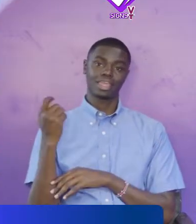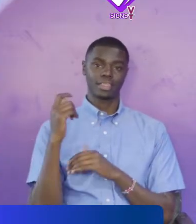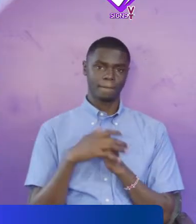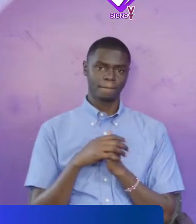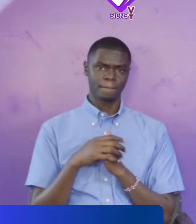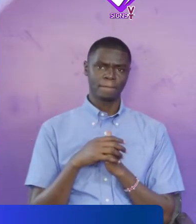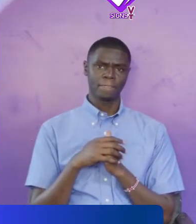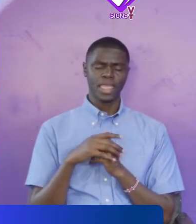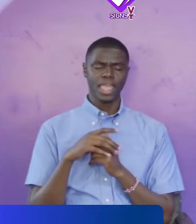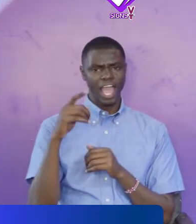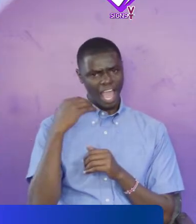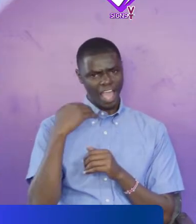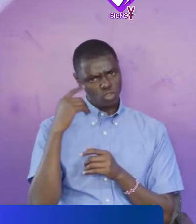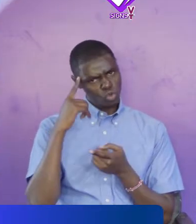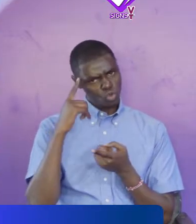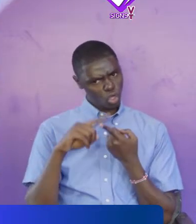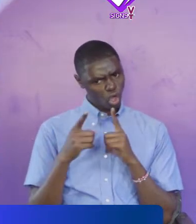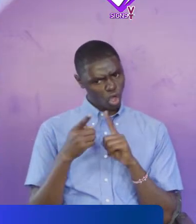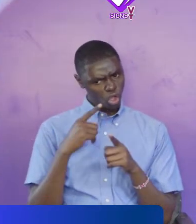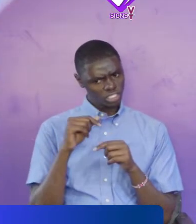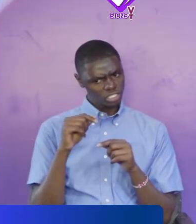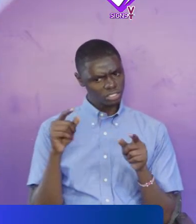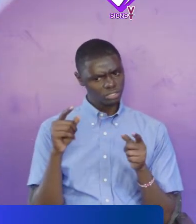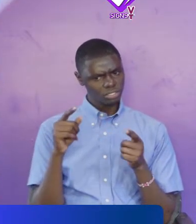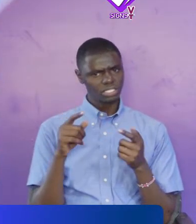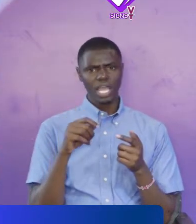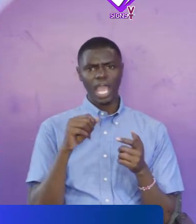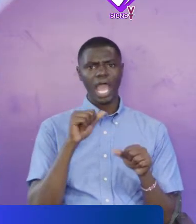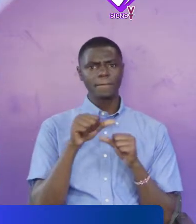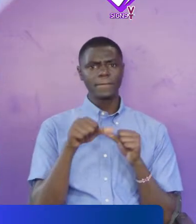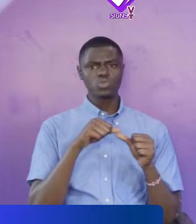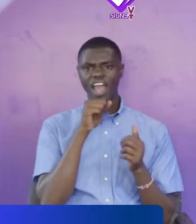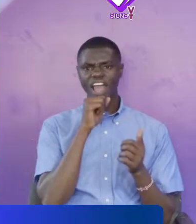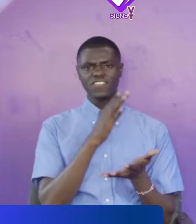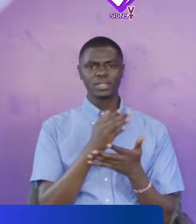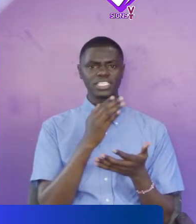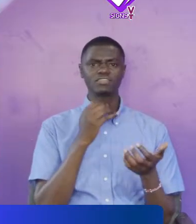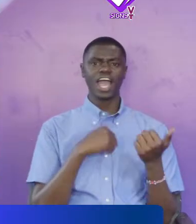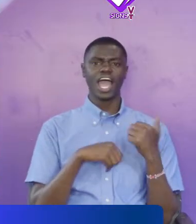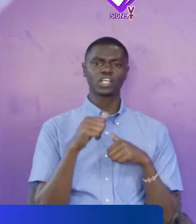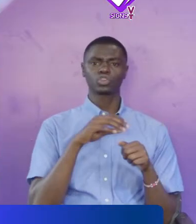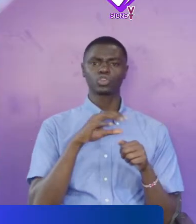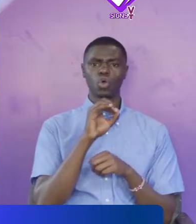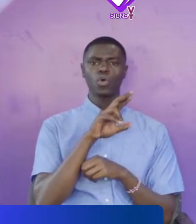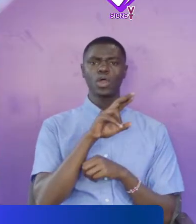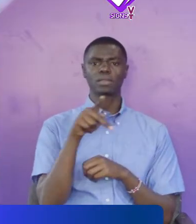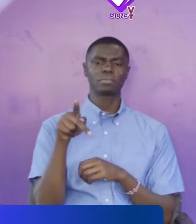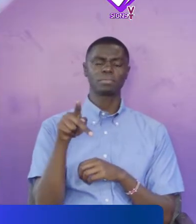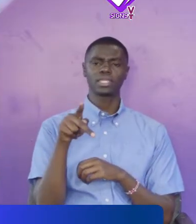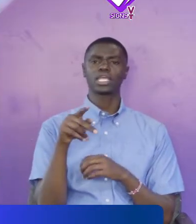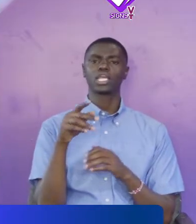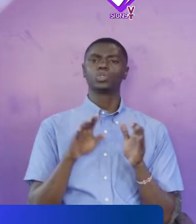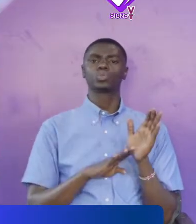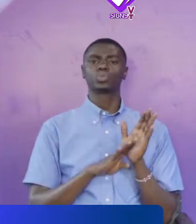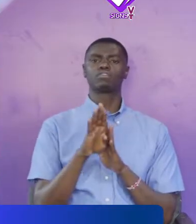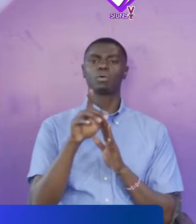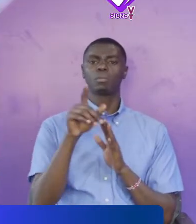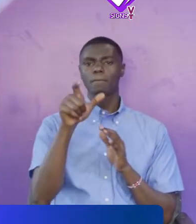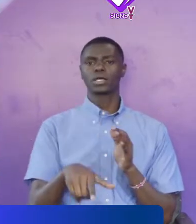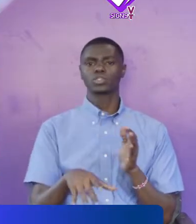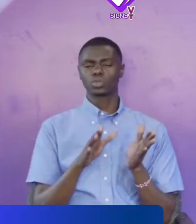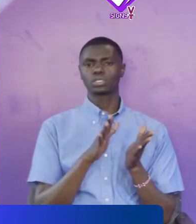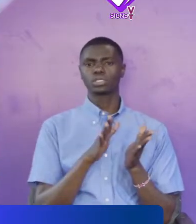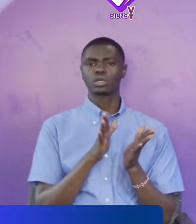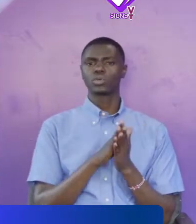Have you ever thought about probably also affirmative action from the ORPP's perspective to develop persons of